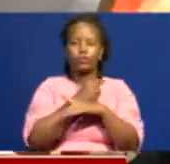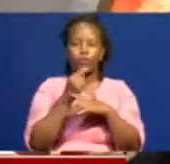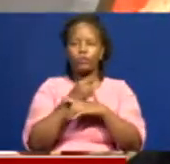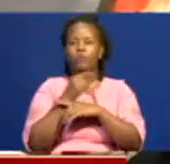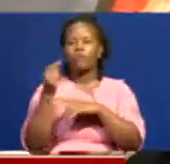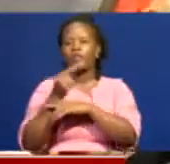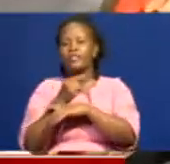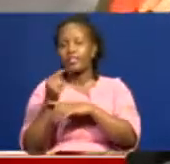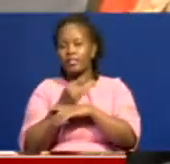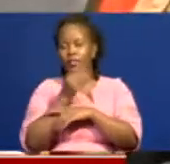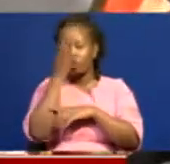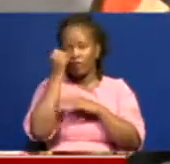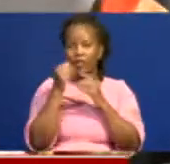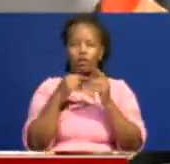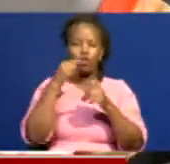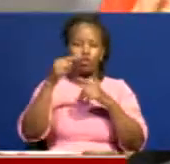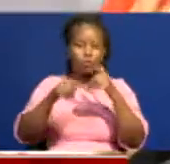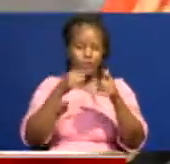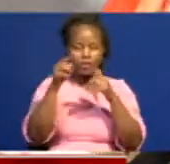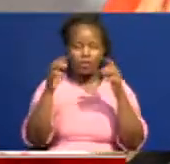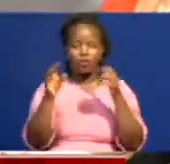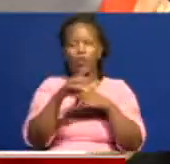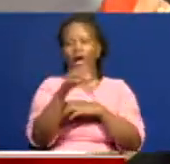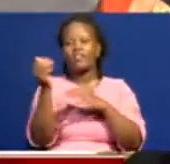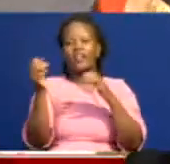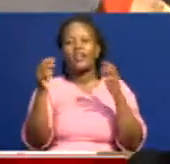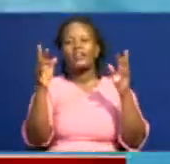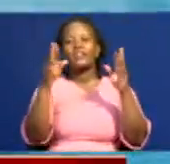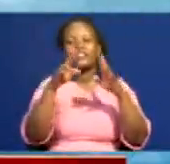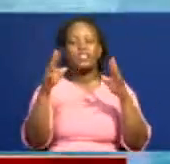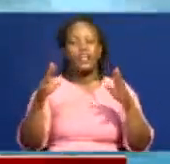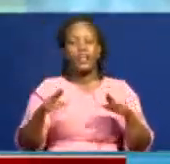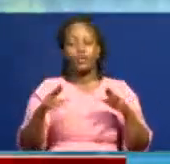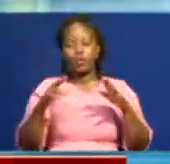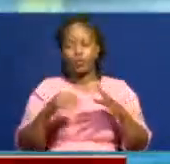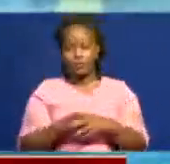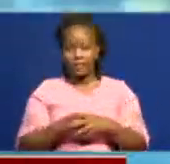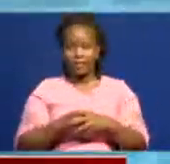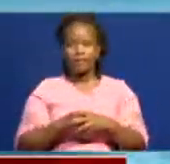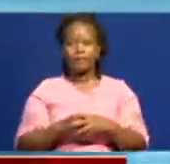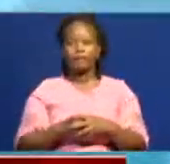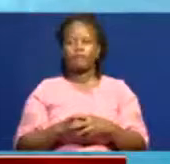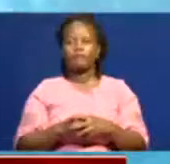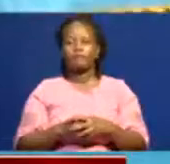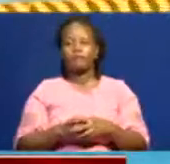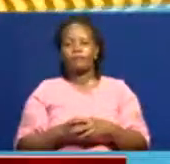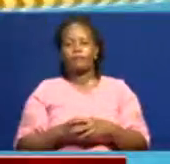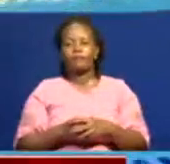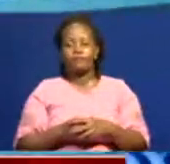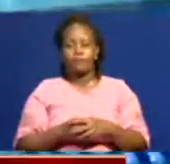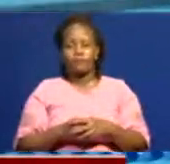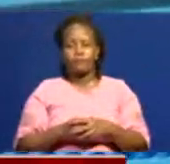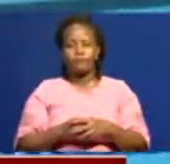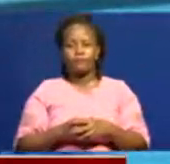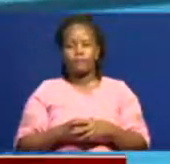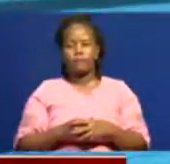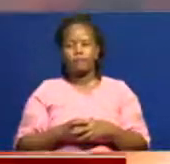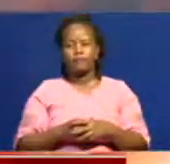can proceed to other international galas. For Prime Edition Sports, I'm Daniel Mwendwa.